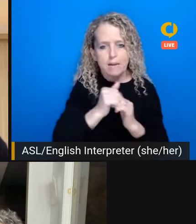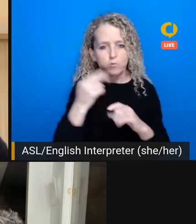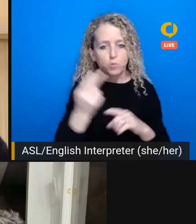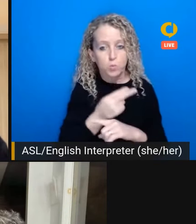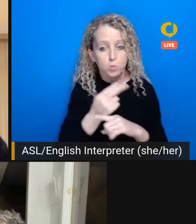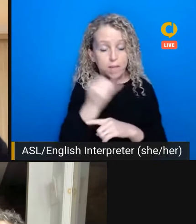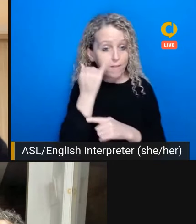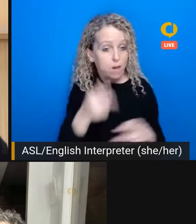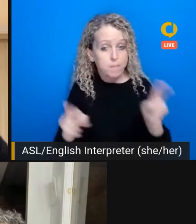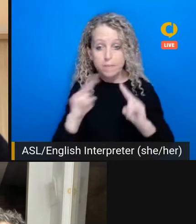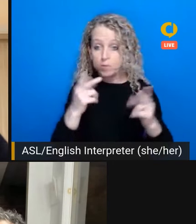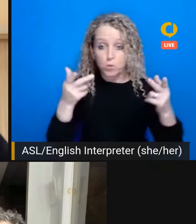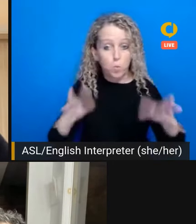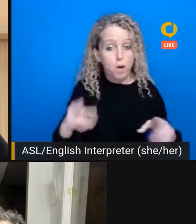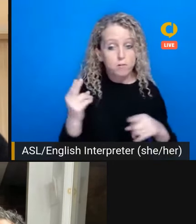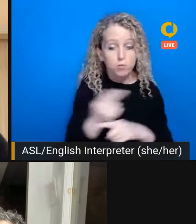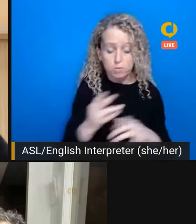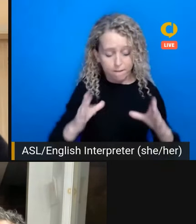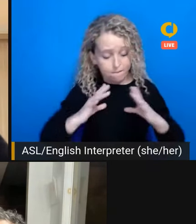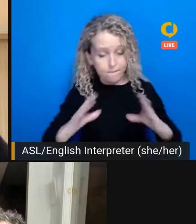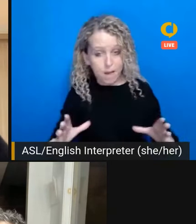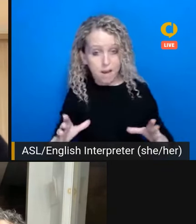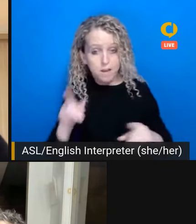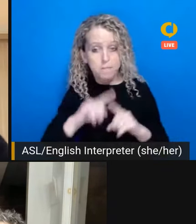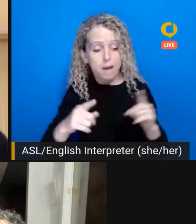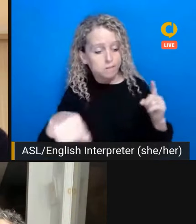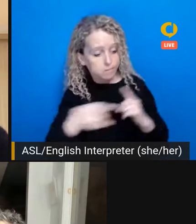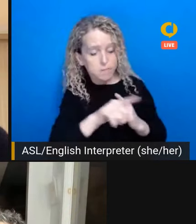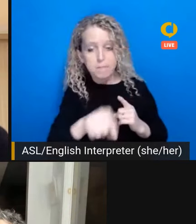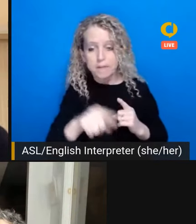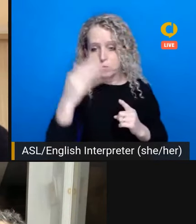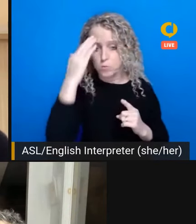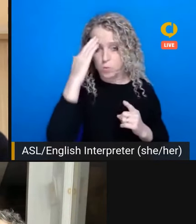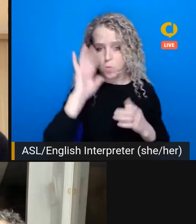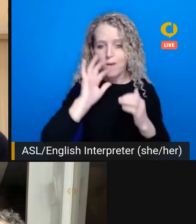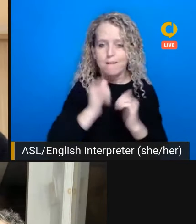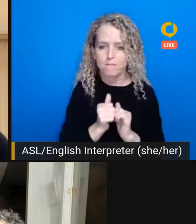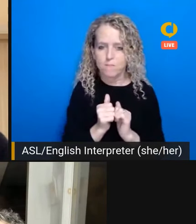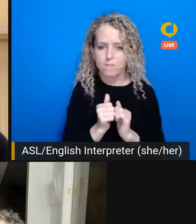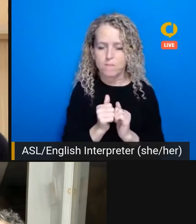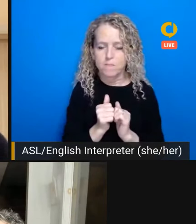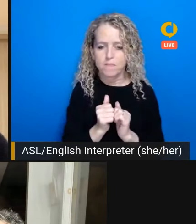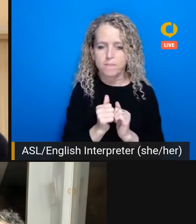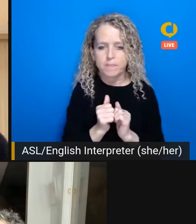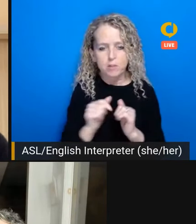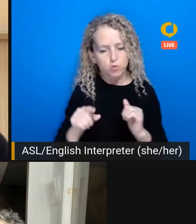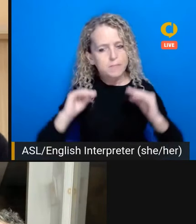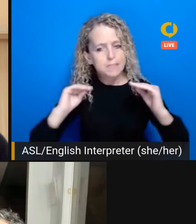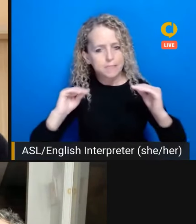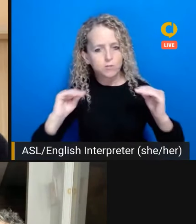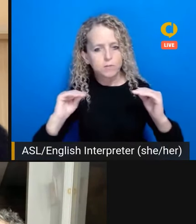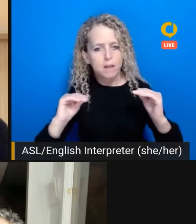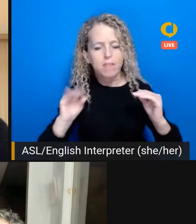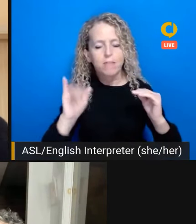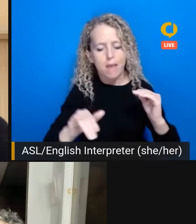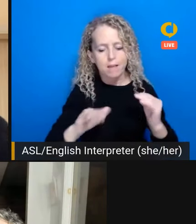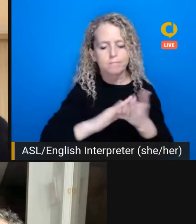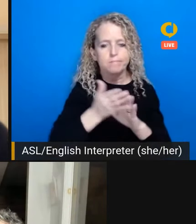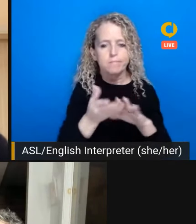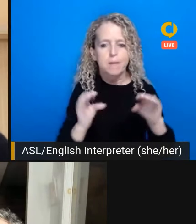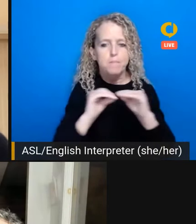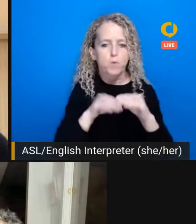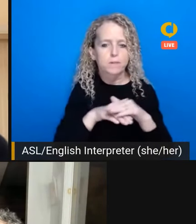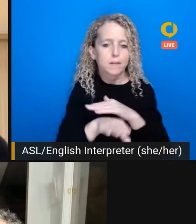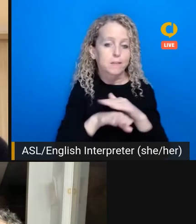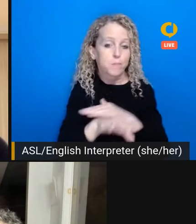use it, fine, don't use it, but know how to understand. And we need to therefore make it accessible. But